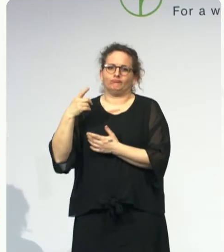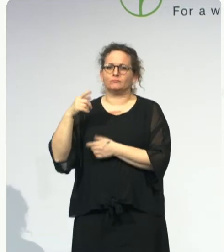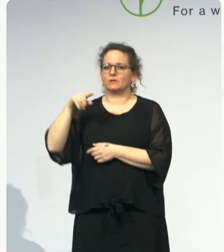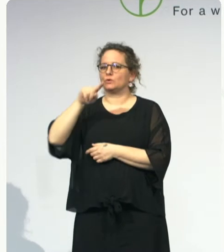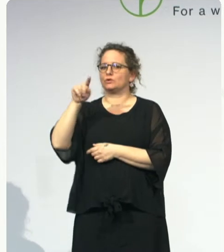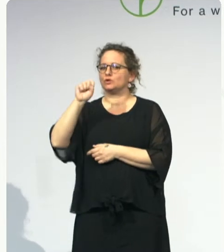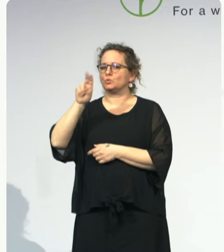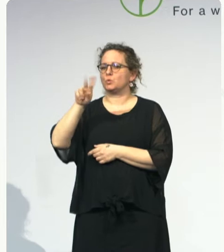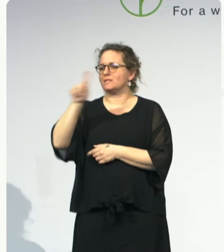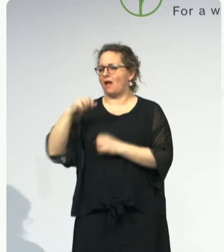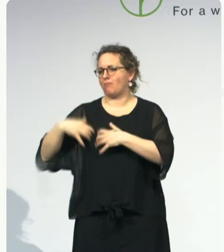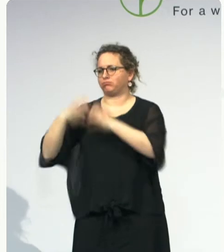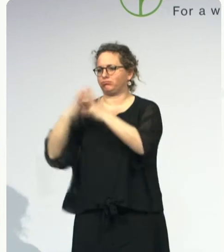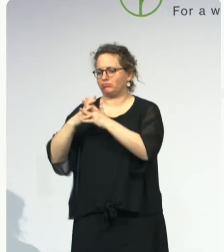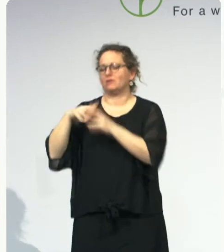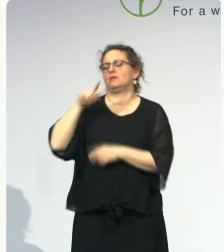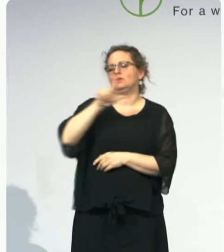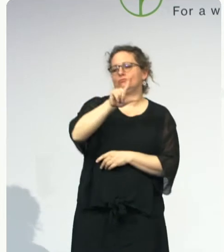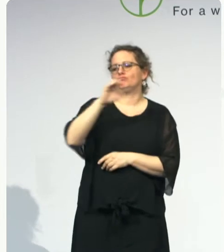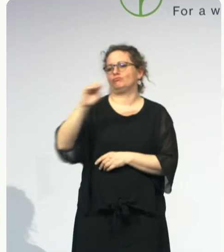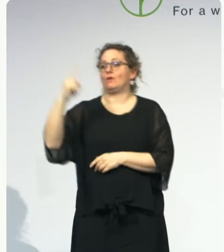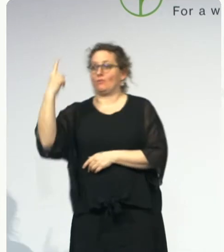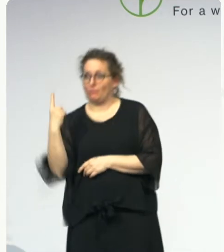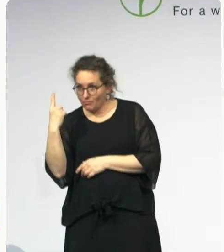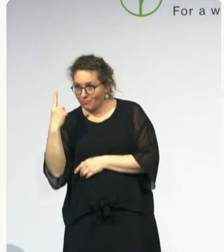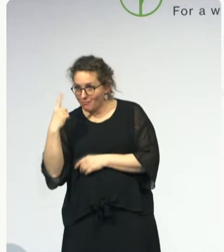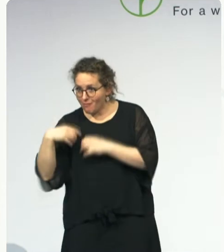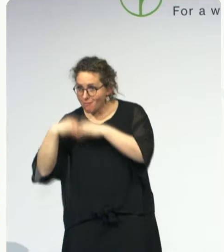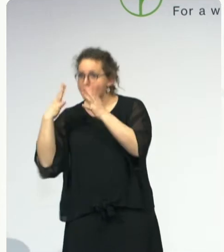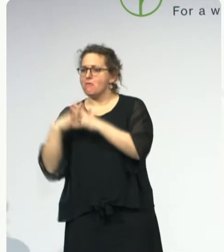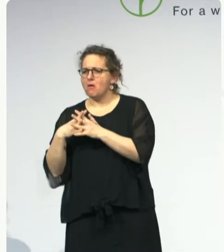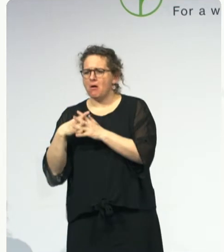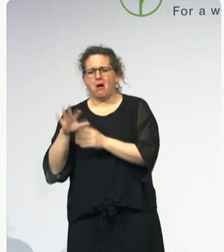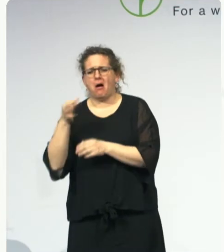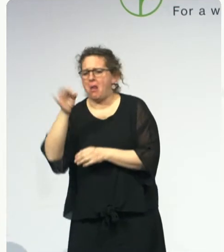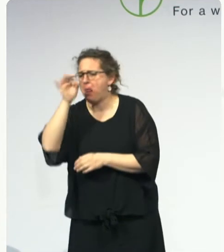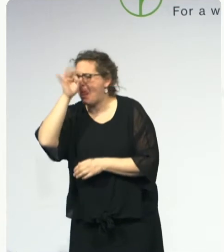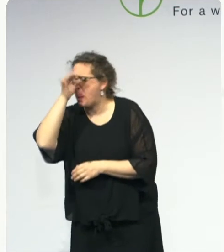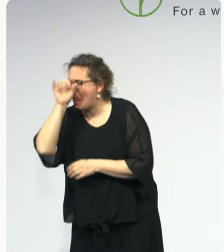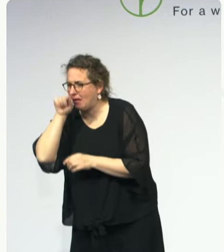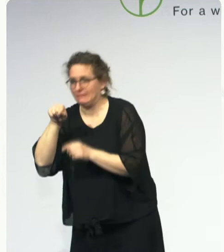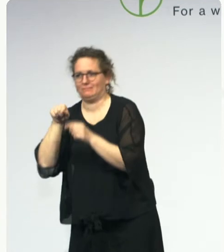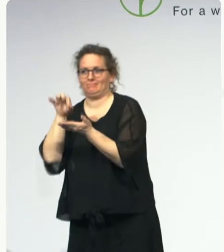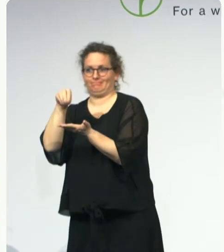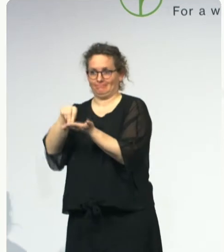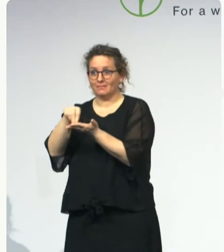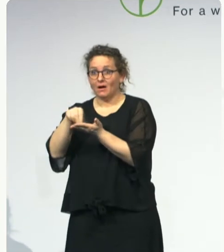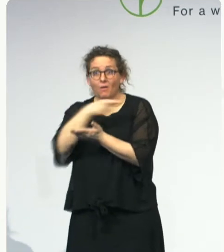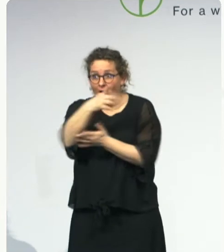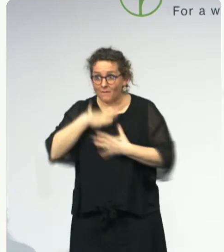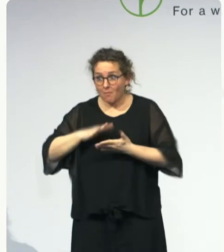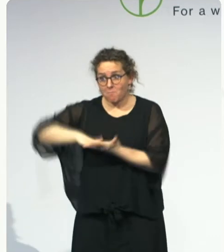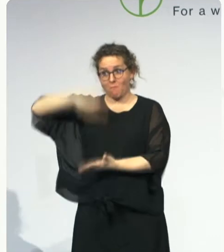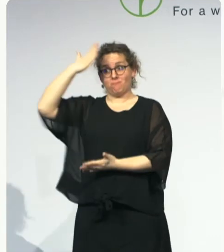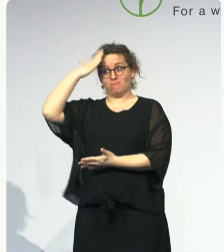Republic of Tanzania. It's a very tiny dot place. So if you want more information about the State University of Zanzibar,